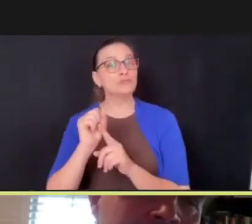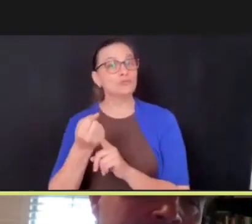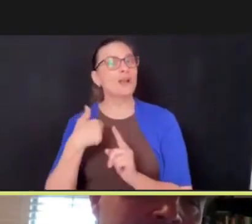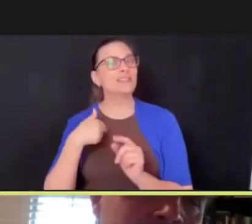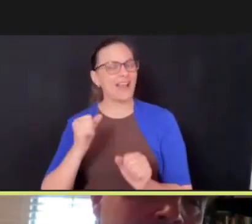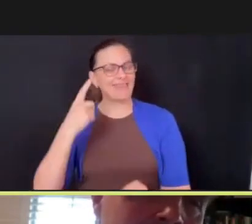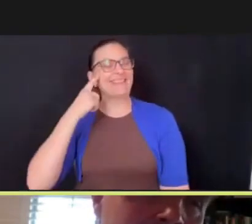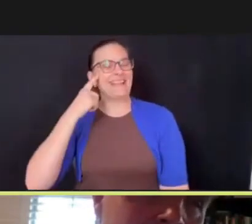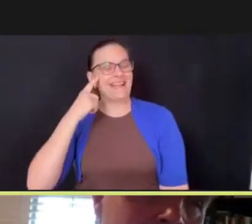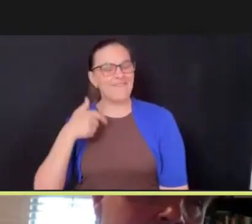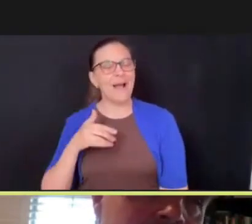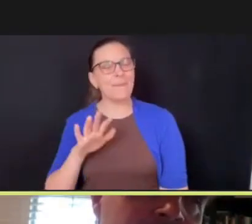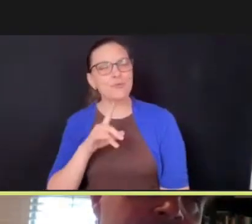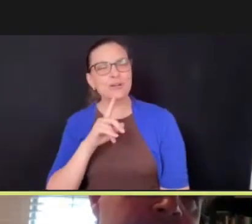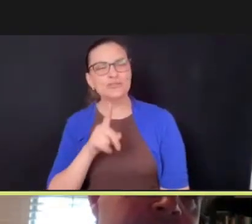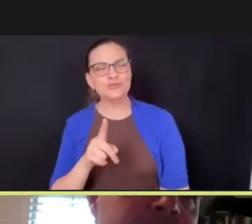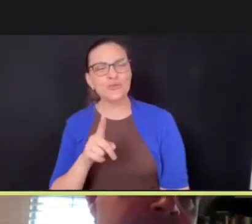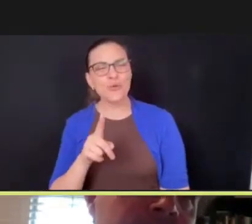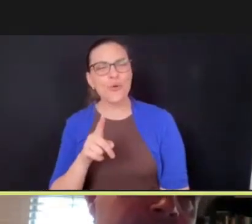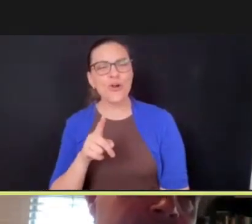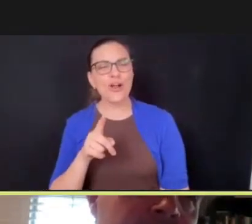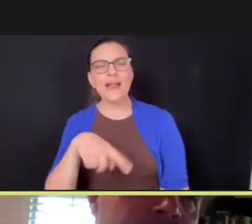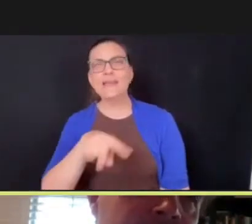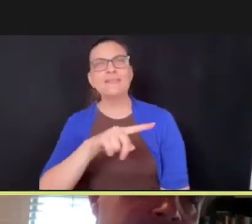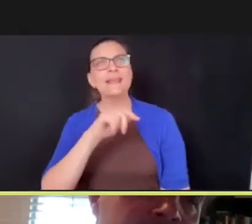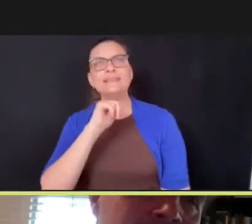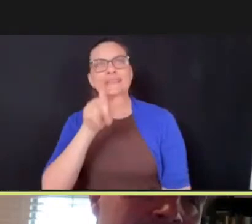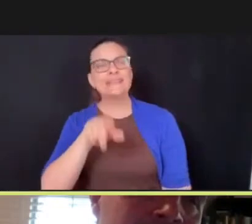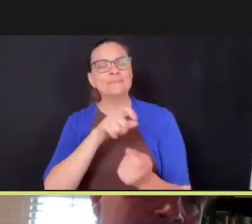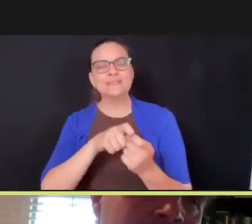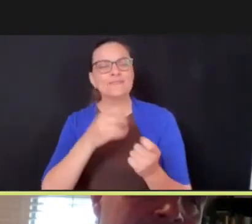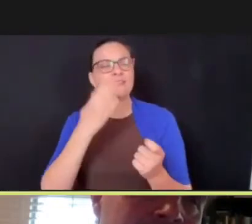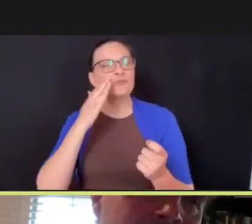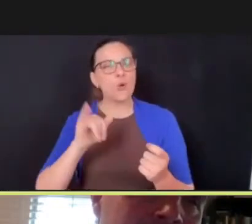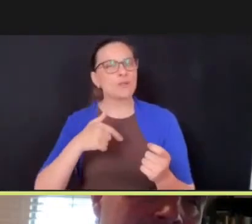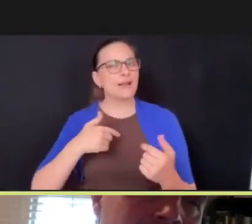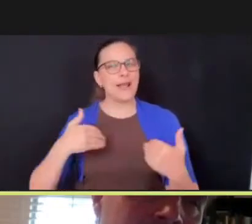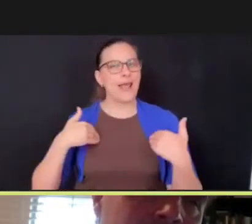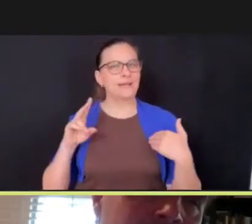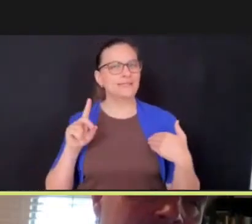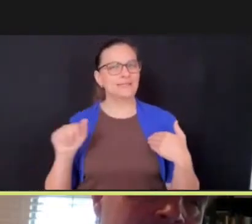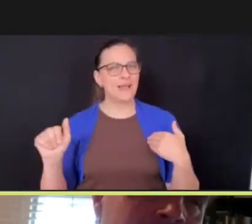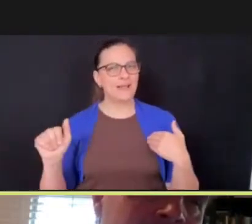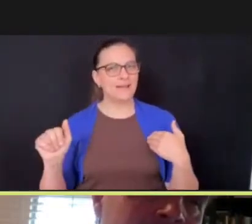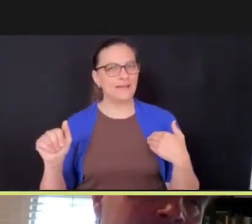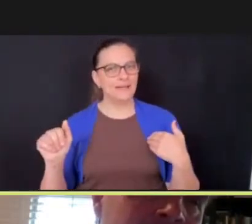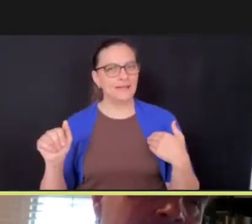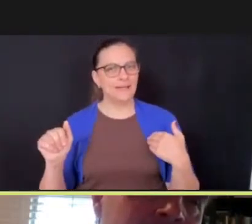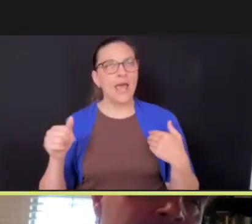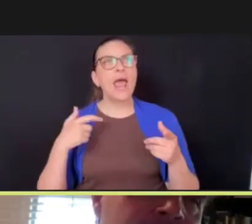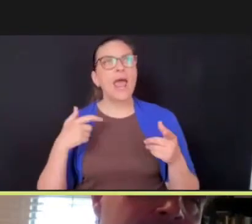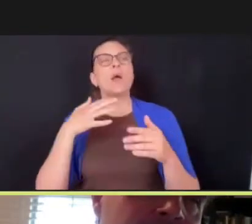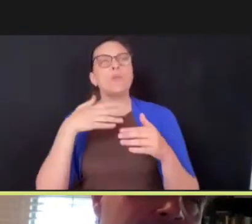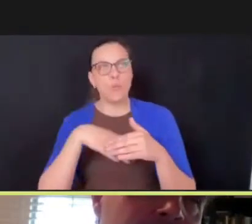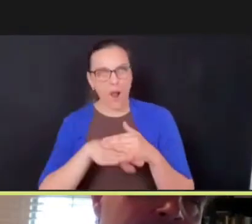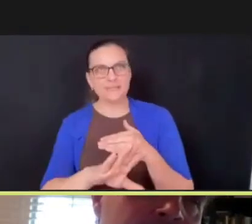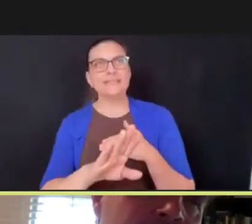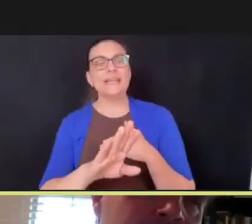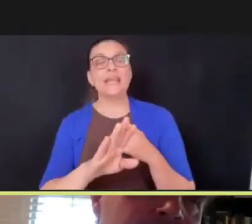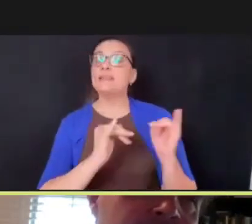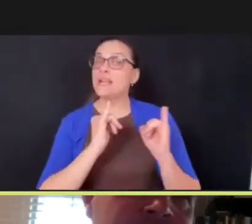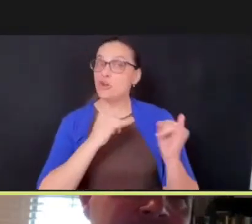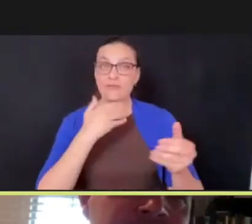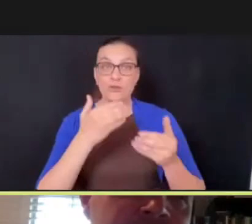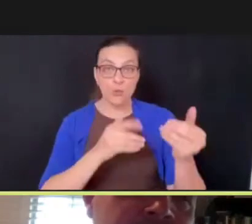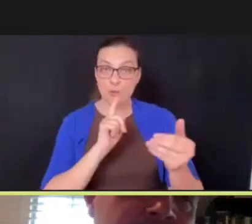sure they didn't specifically know that I had a disability. I walked in, the interview went really well.